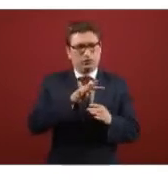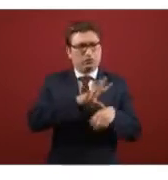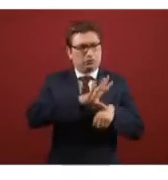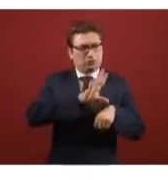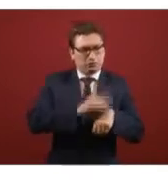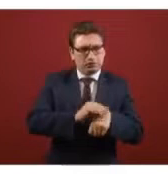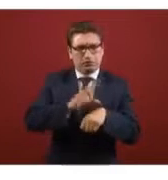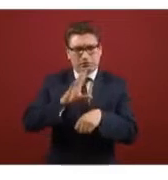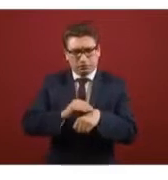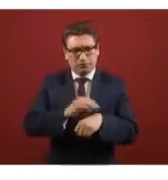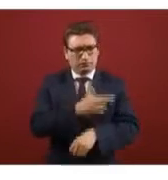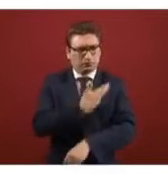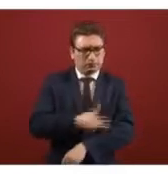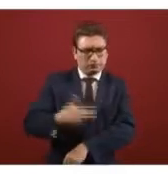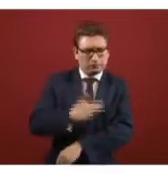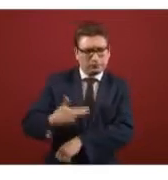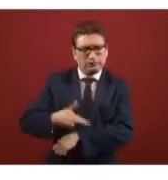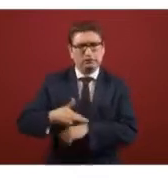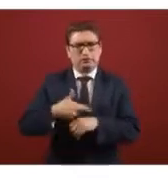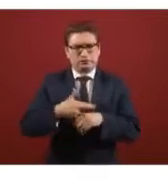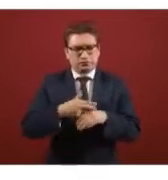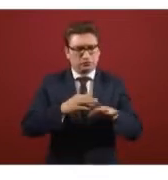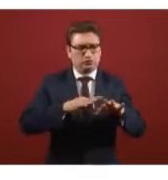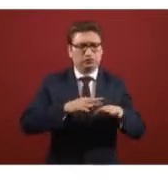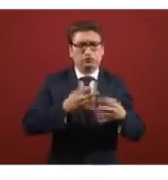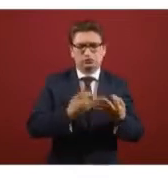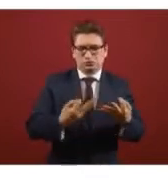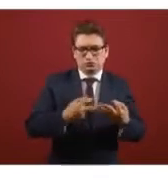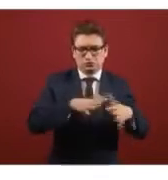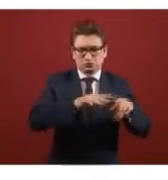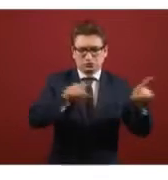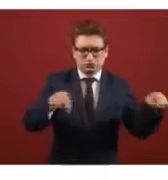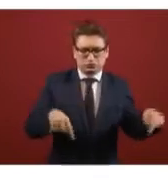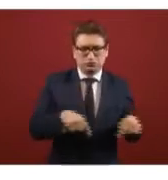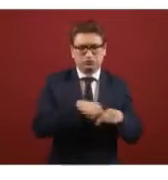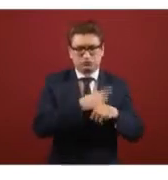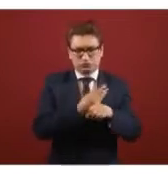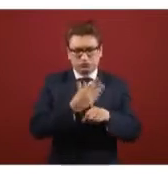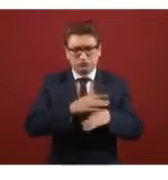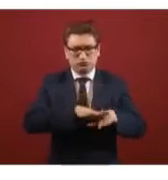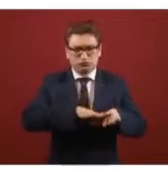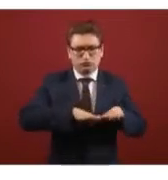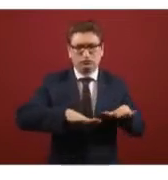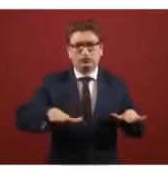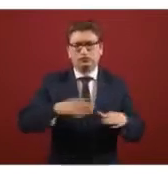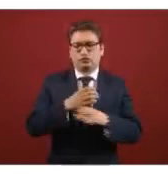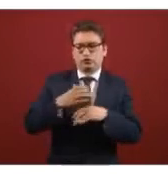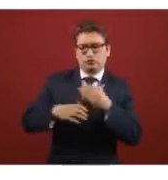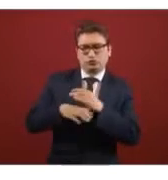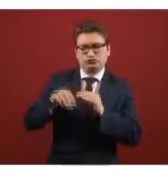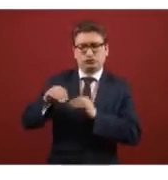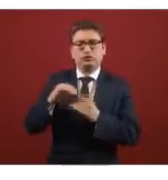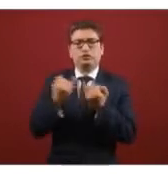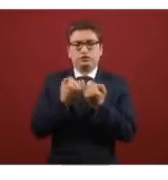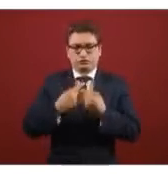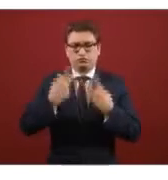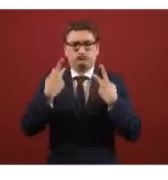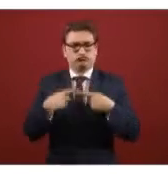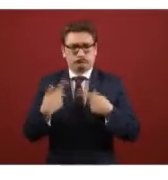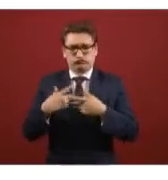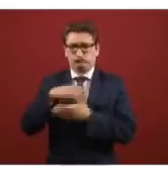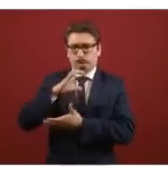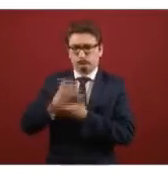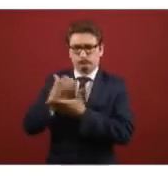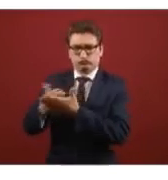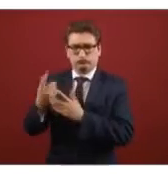el 2019, the acondicionamiento, permits, críticas, conditioning, licenciadoras, critical almacenamiento, accessories, contratación, todo esto contracting,